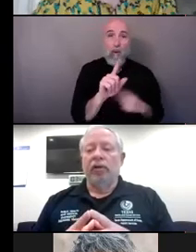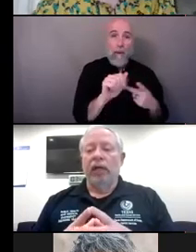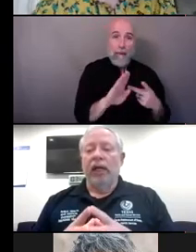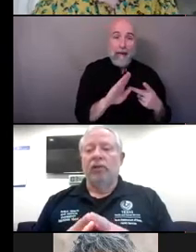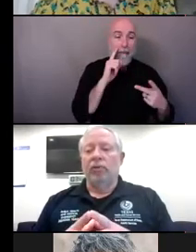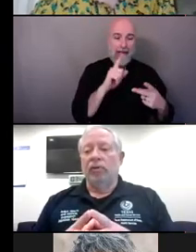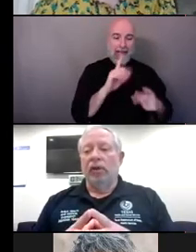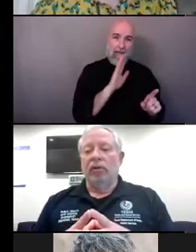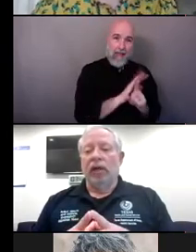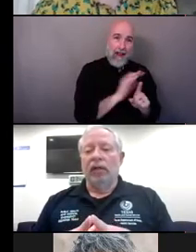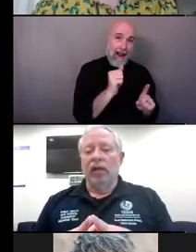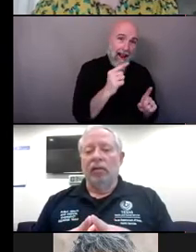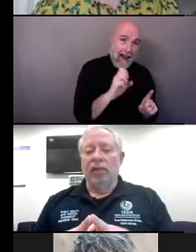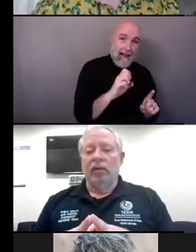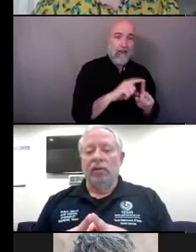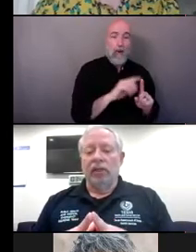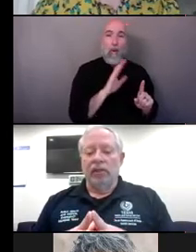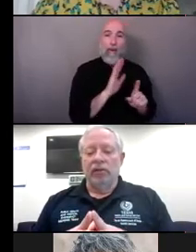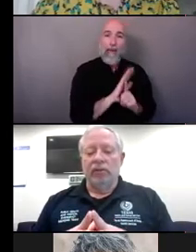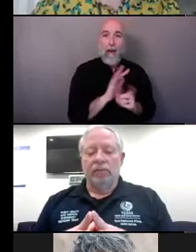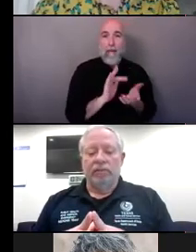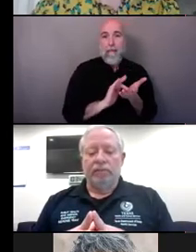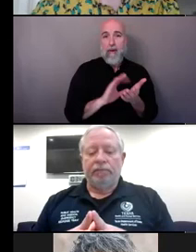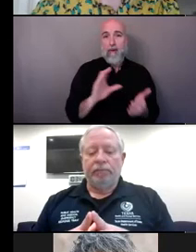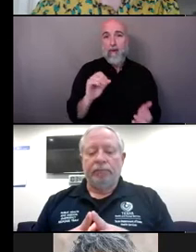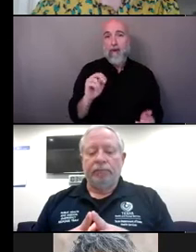of their age or their underlying medical conditions.